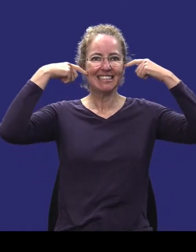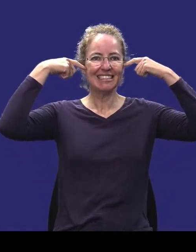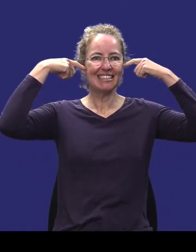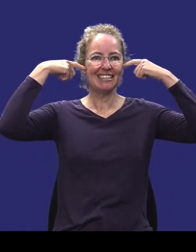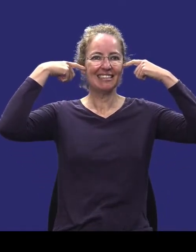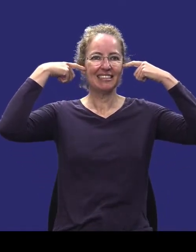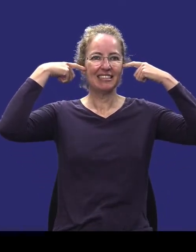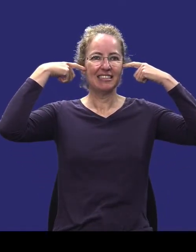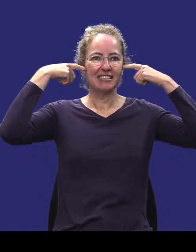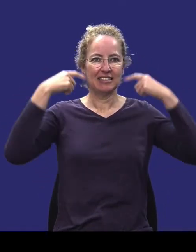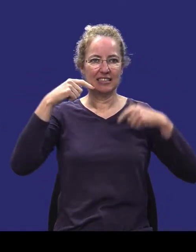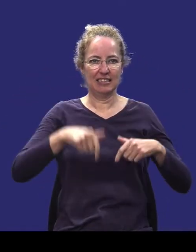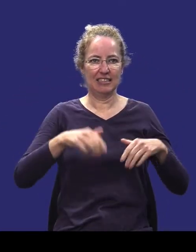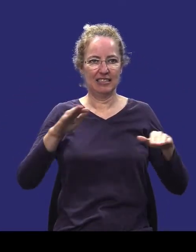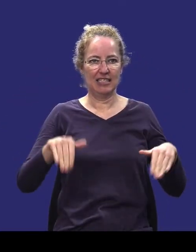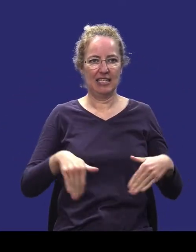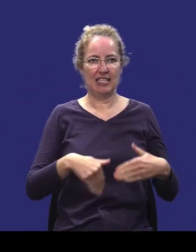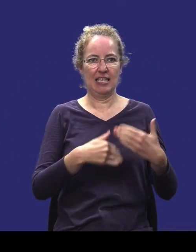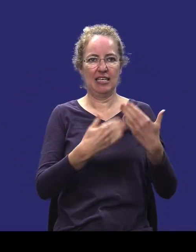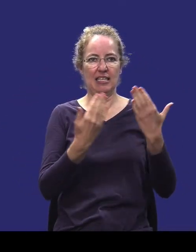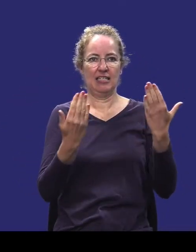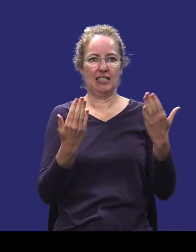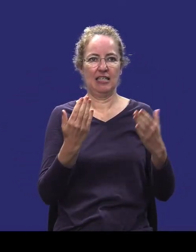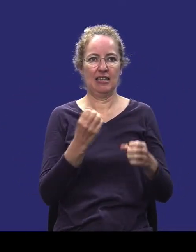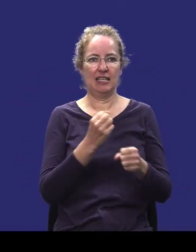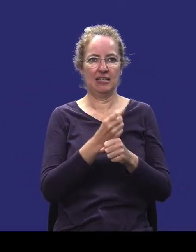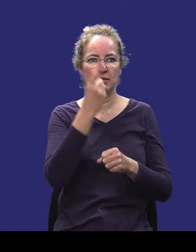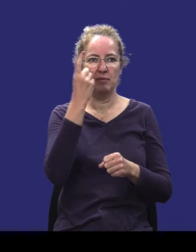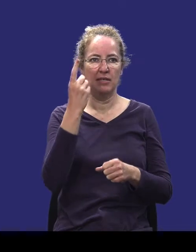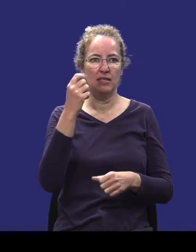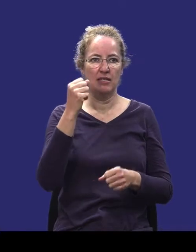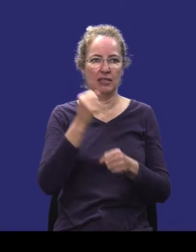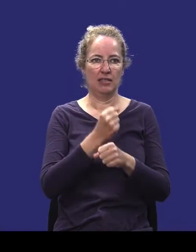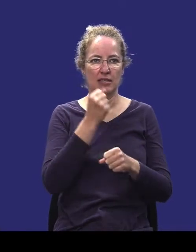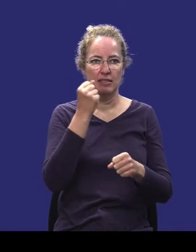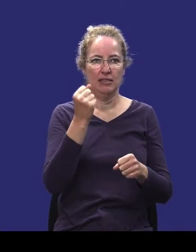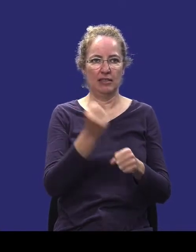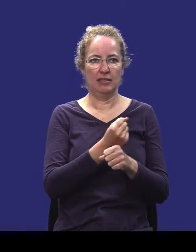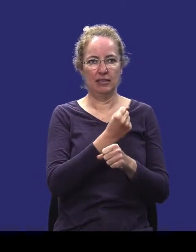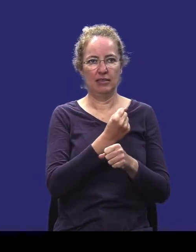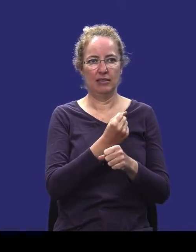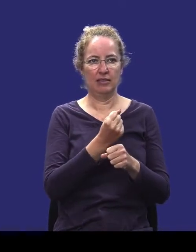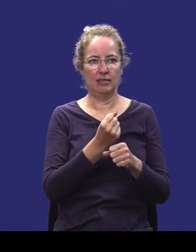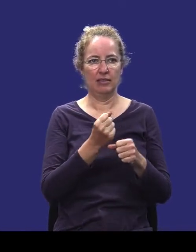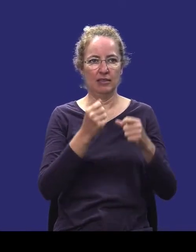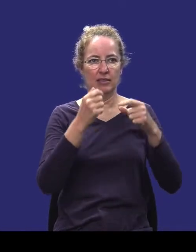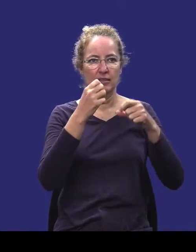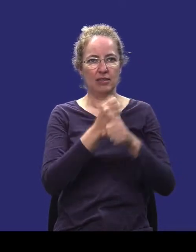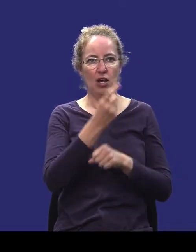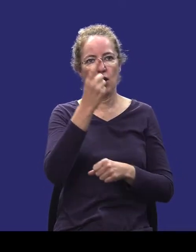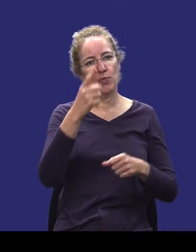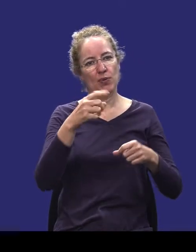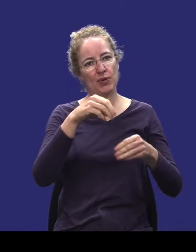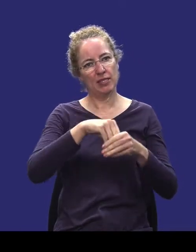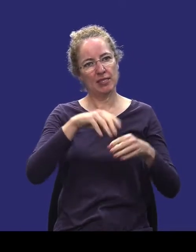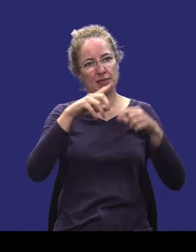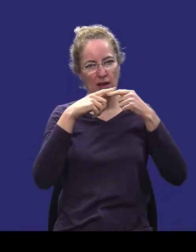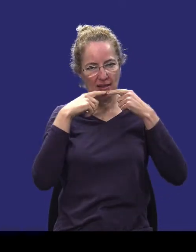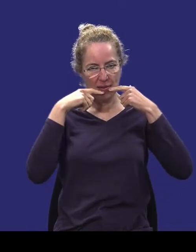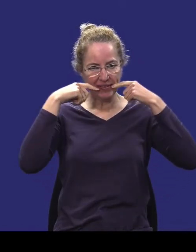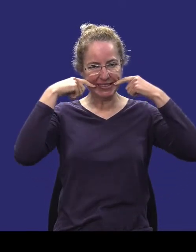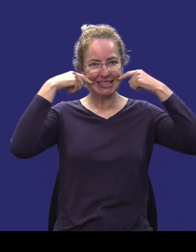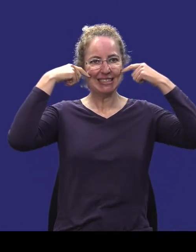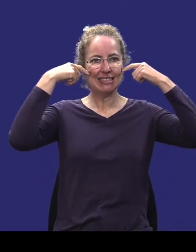my face. This is the day that God has made. I'm gonna put a smile on my